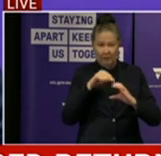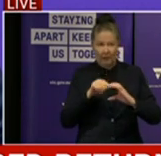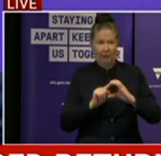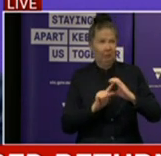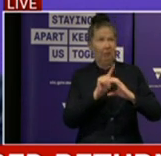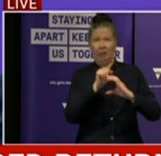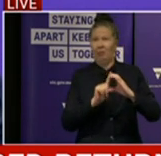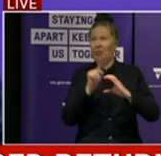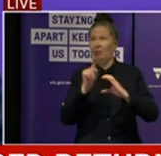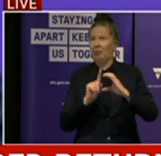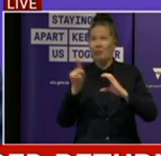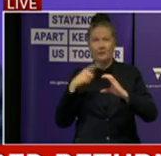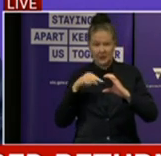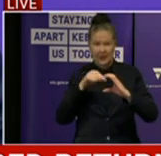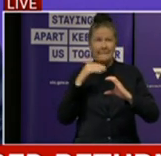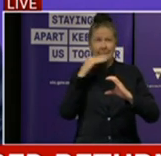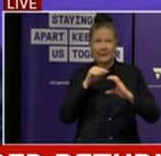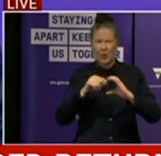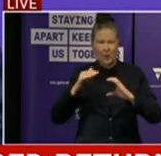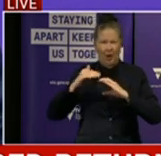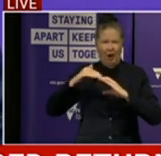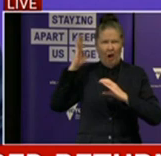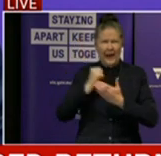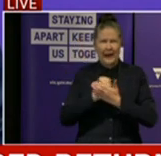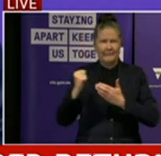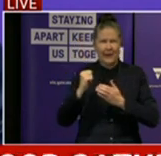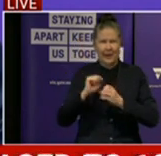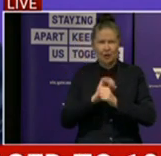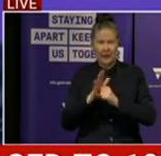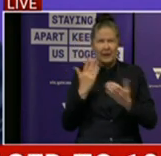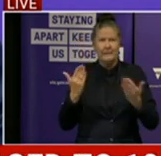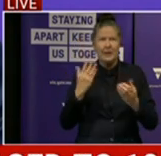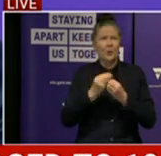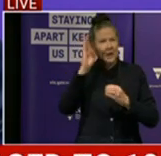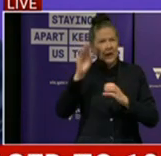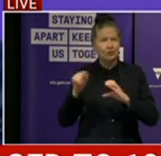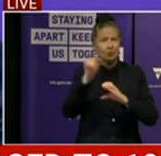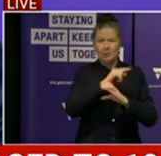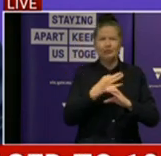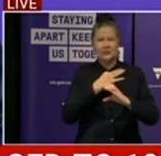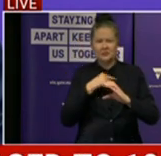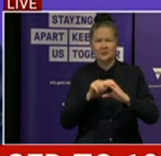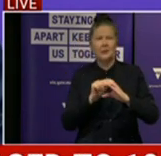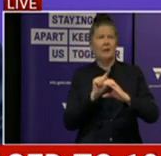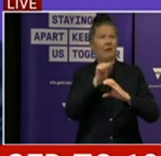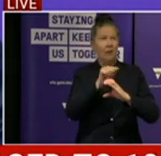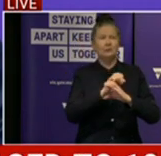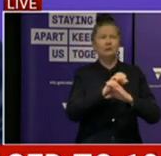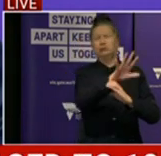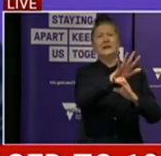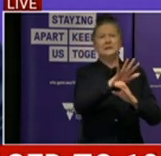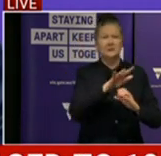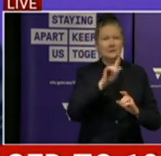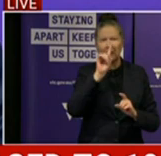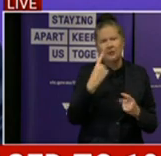is higher, much higher in fact, then that risks the virus travelling with them. We simply can't have that happen. We'll have more to say about